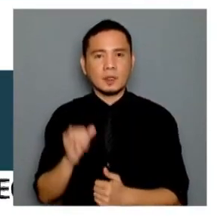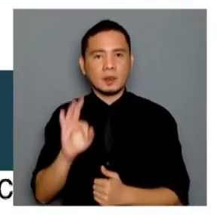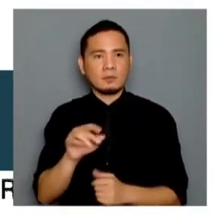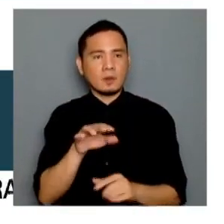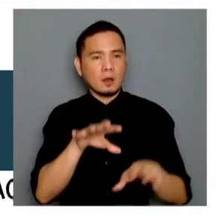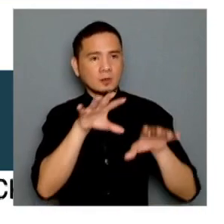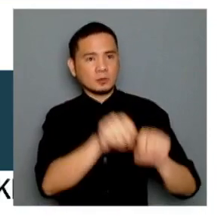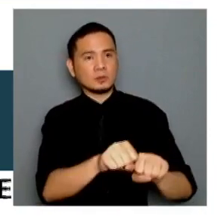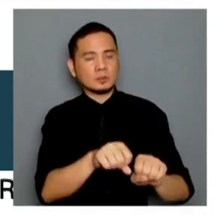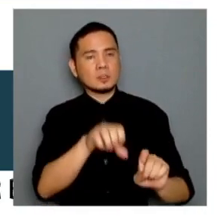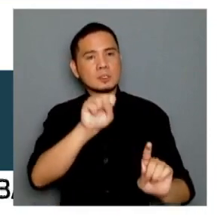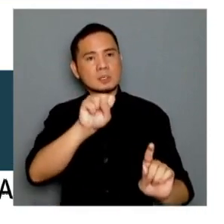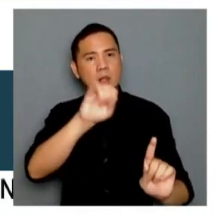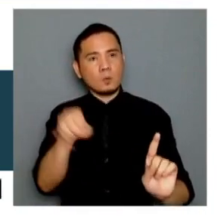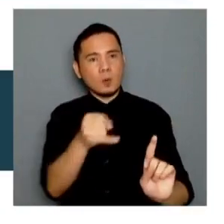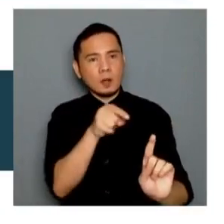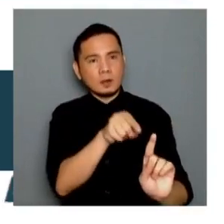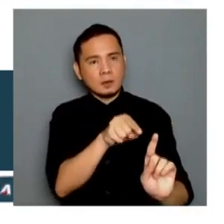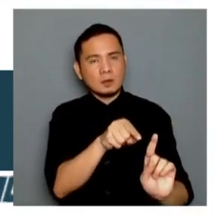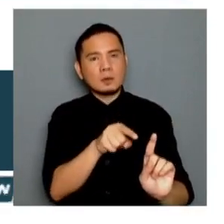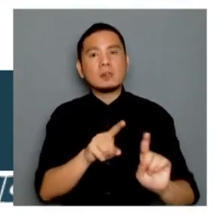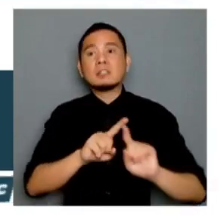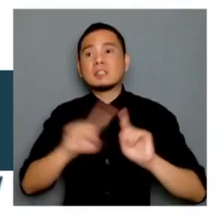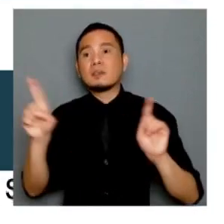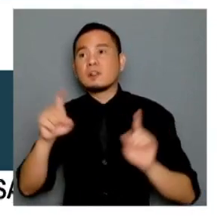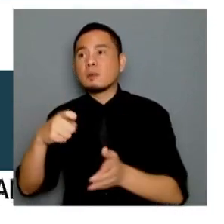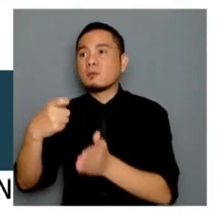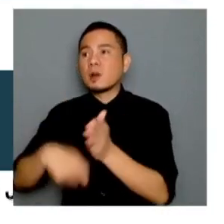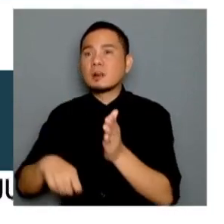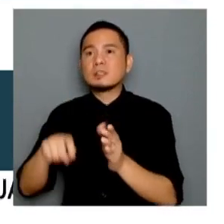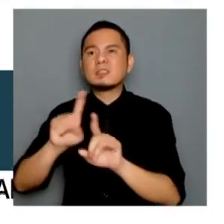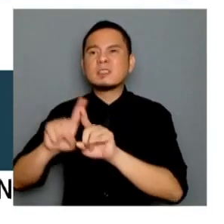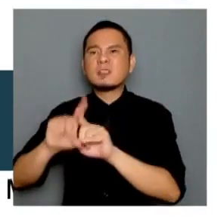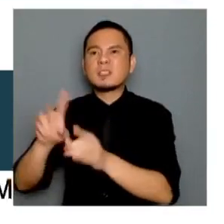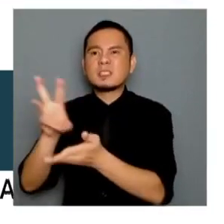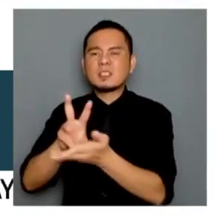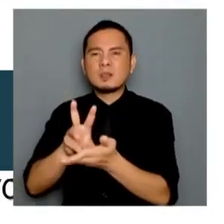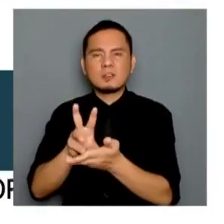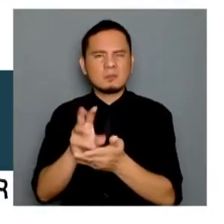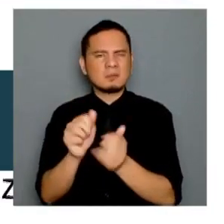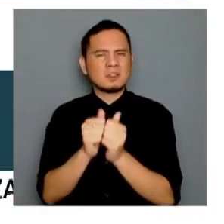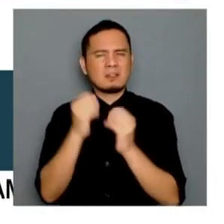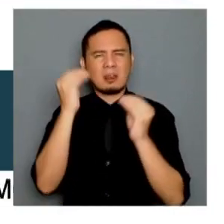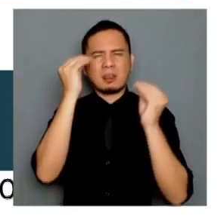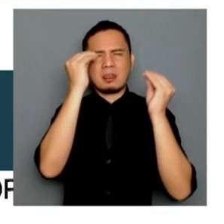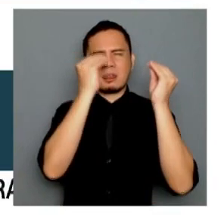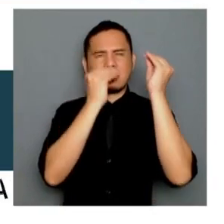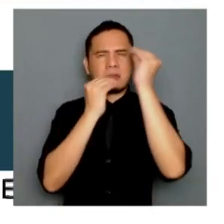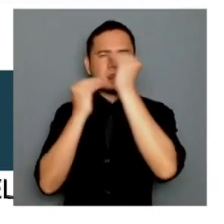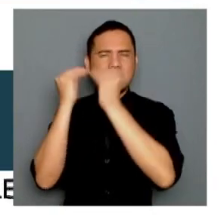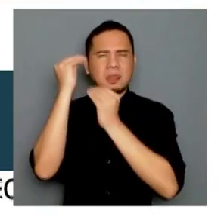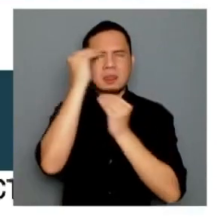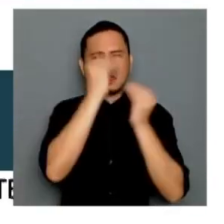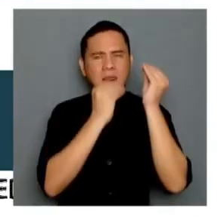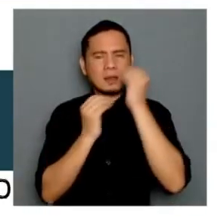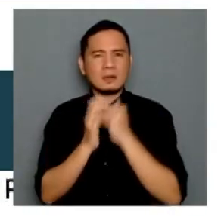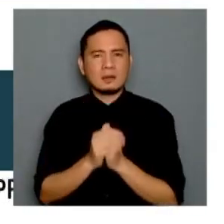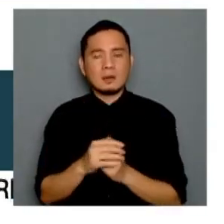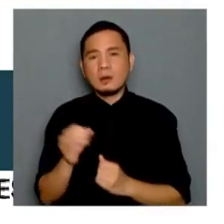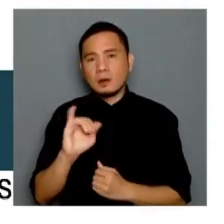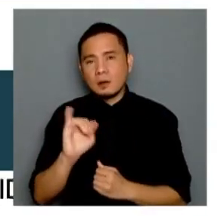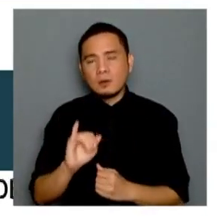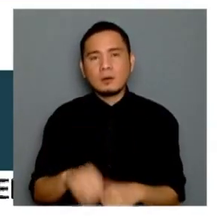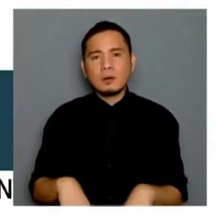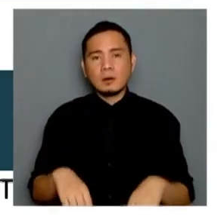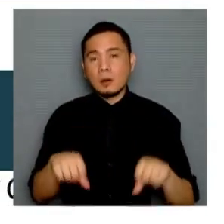in San Juan and it will be a different fine in a different city, it will cause a lot of confusion. So there is always the possibility of